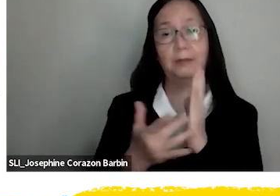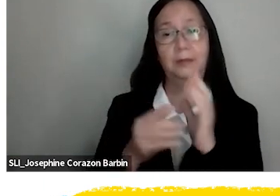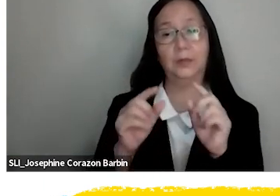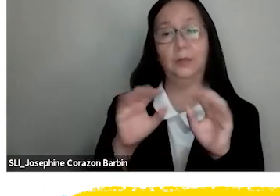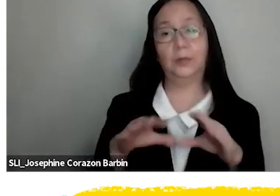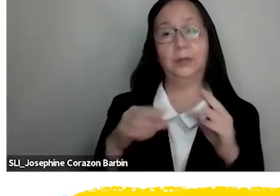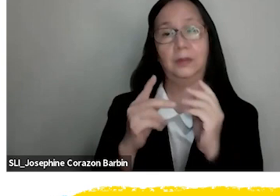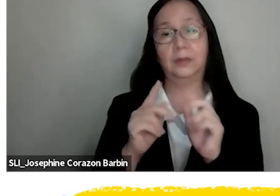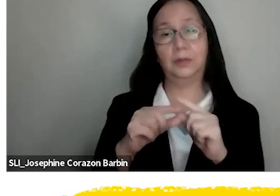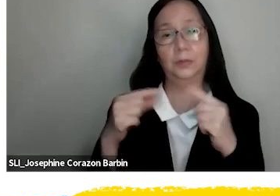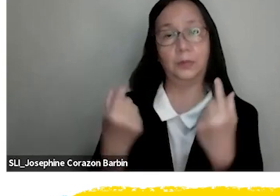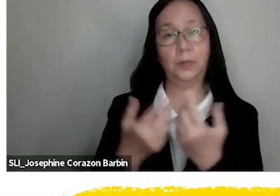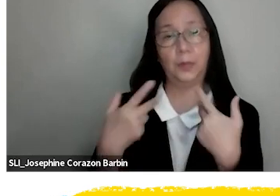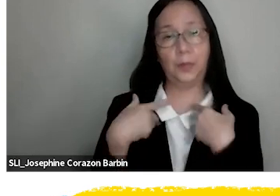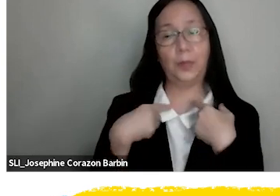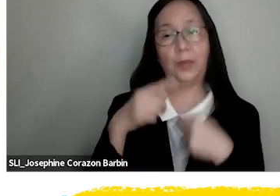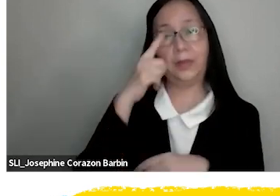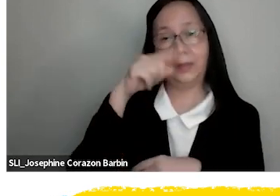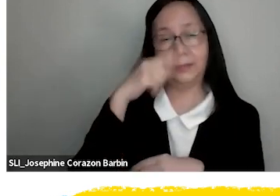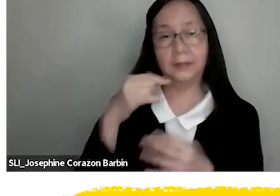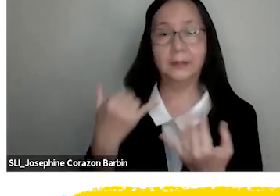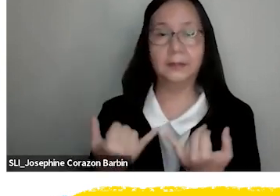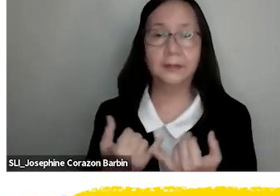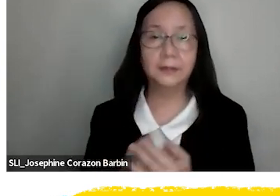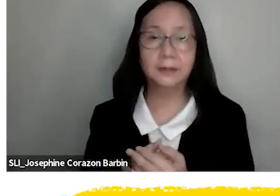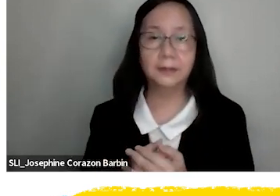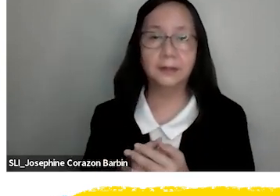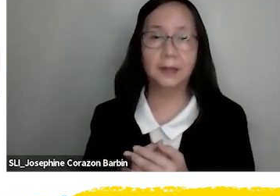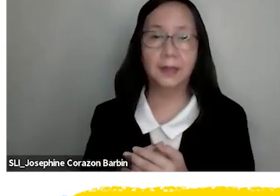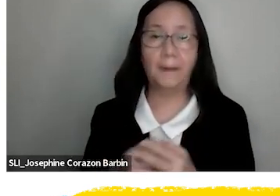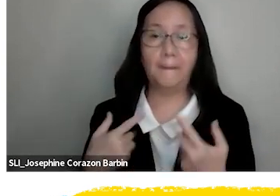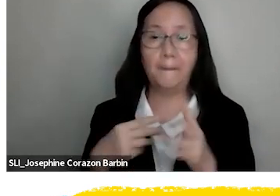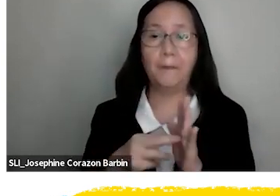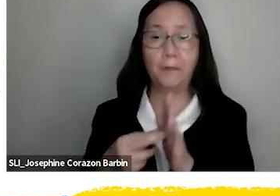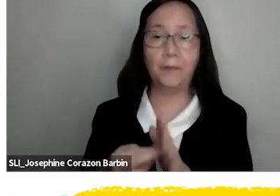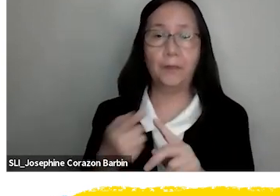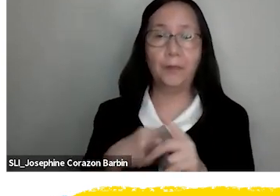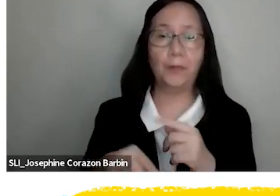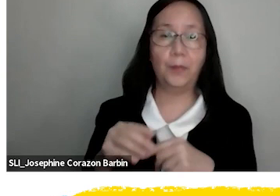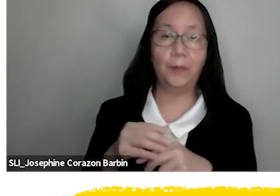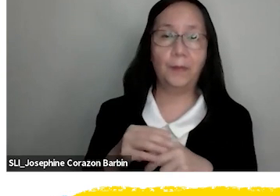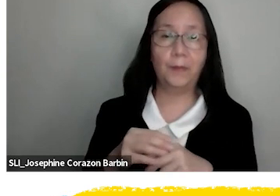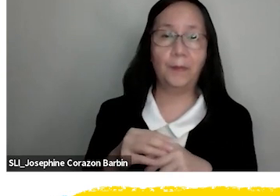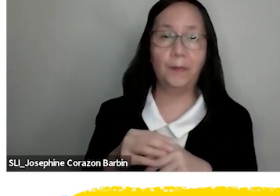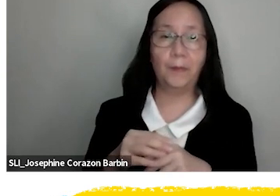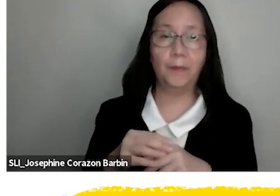We have Thailand is the chair, and we have a representative on children's rights,